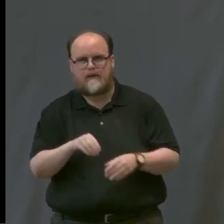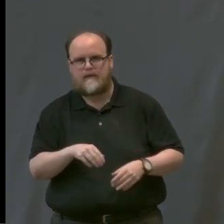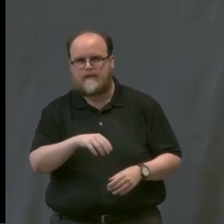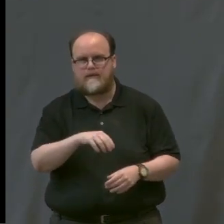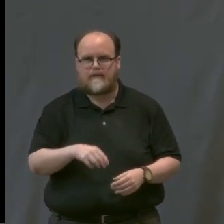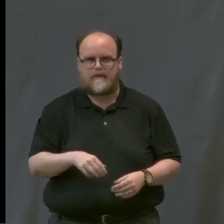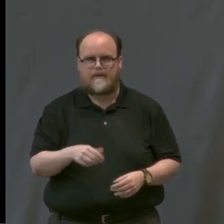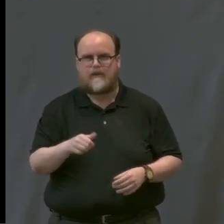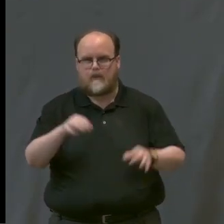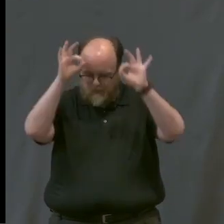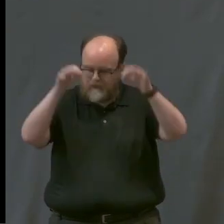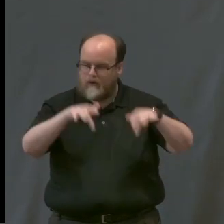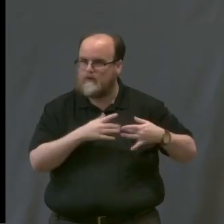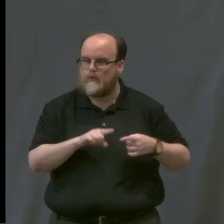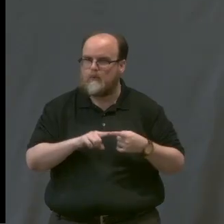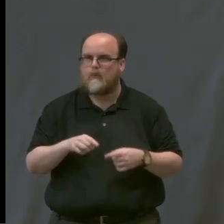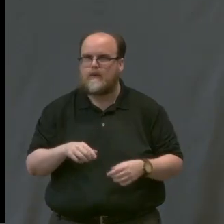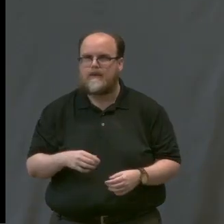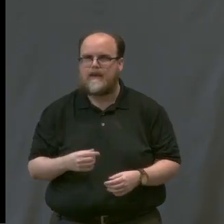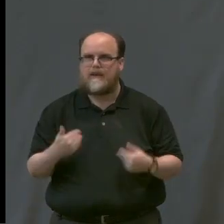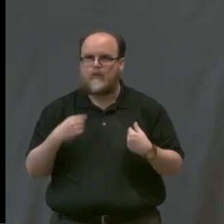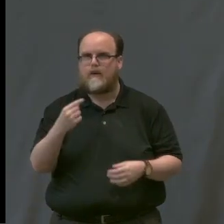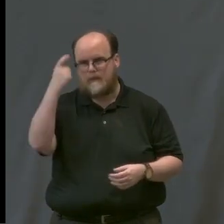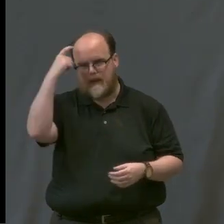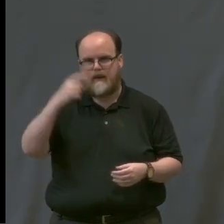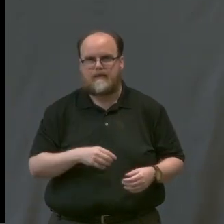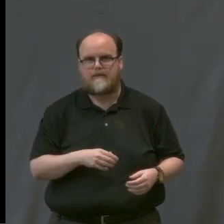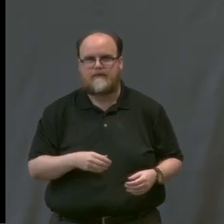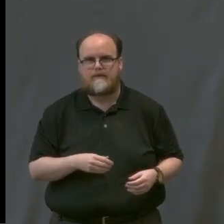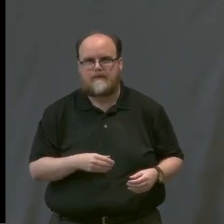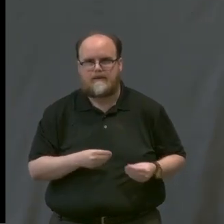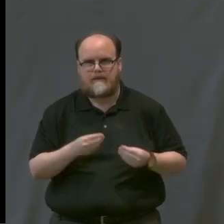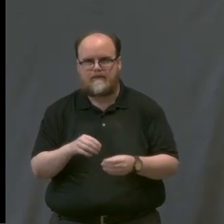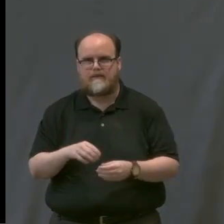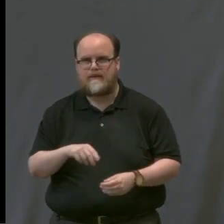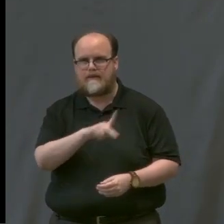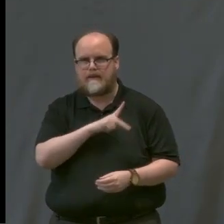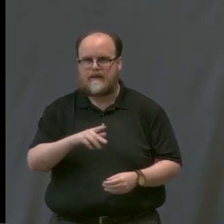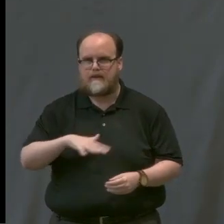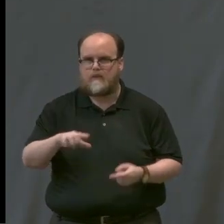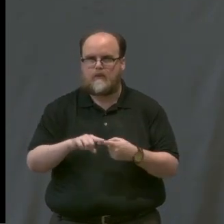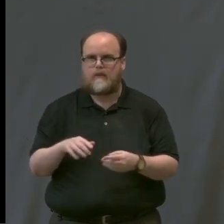to fulfill his purpose, to be of one mind, and to give their kingdom to the beast until the words of God are